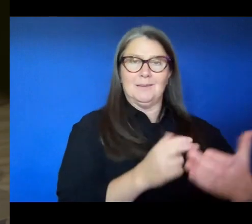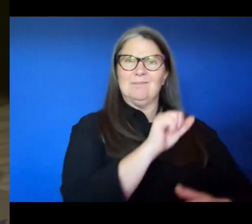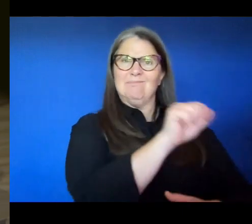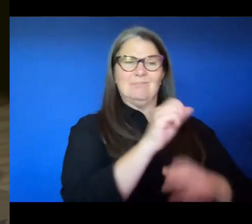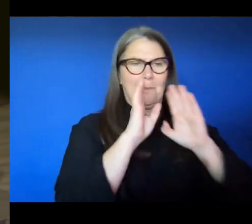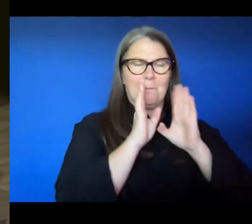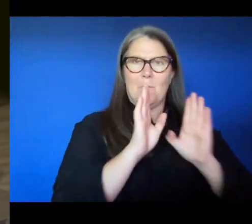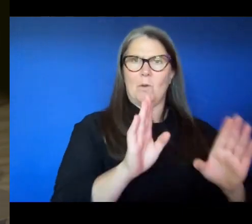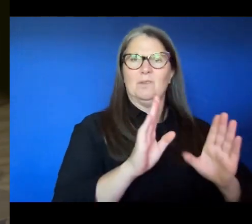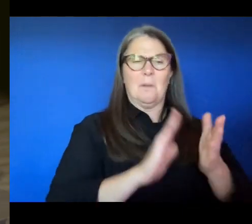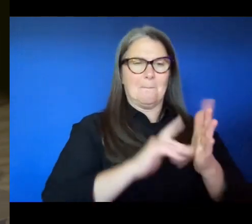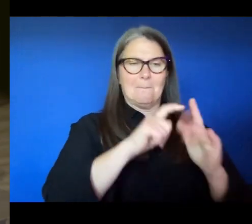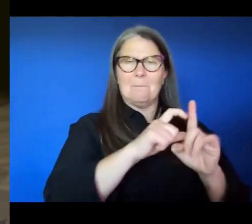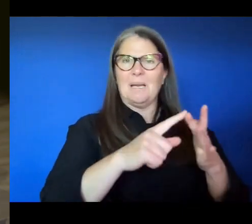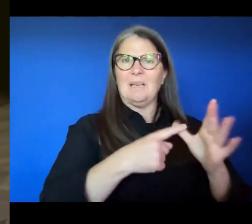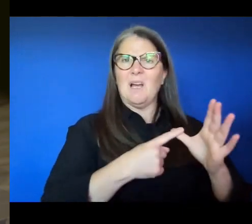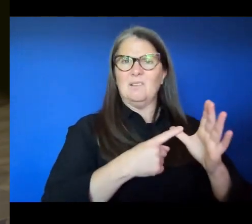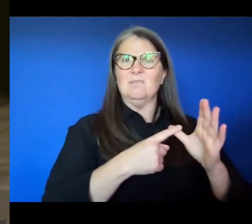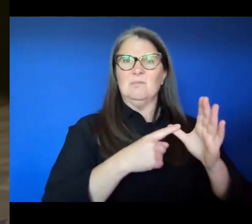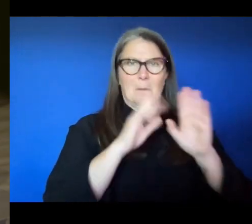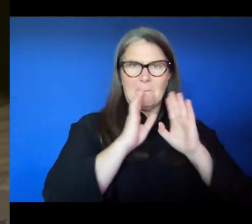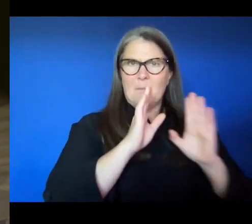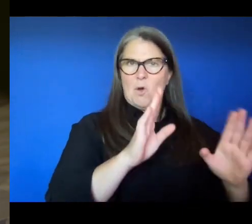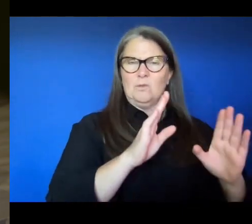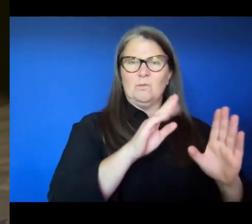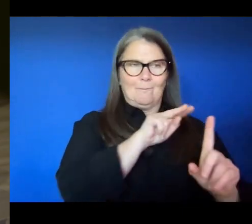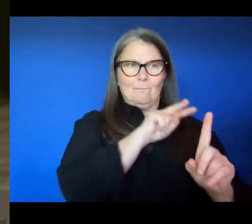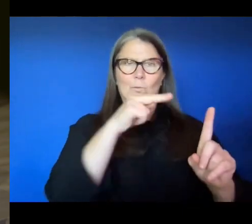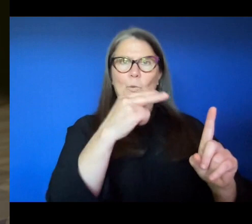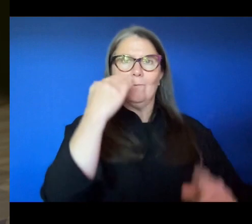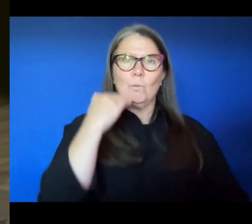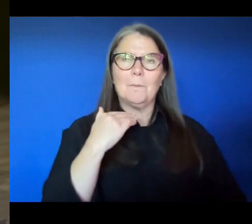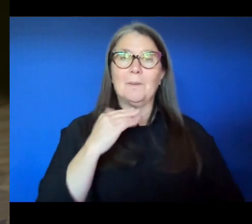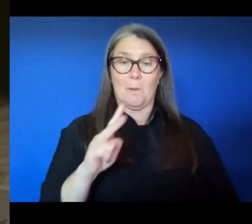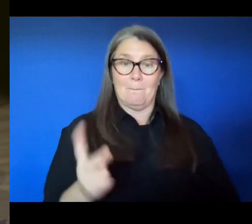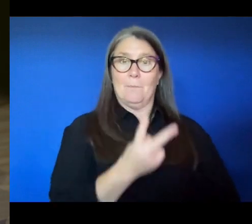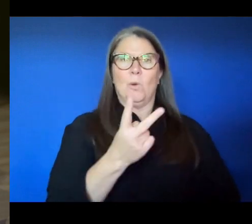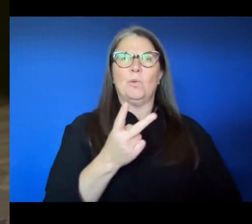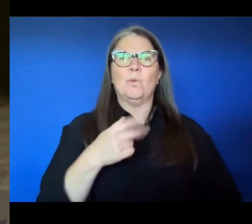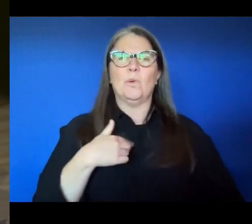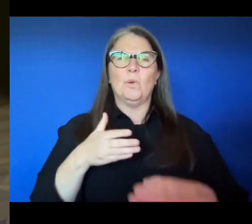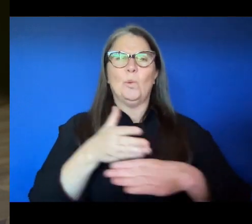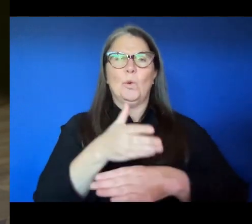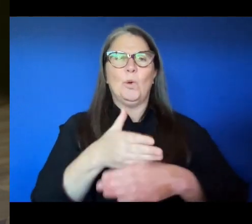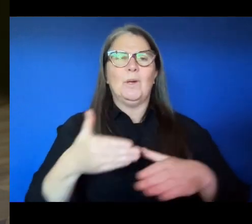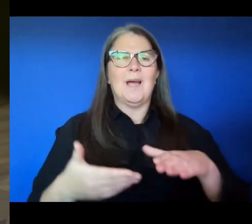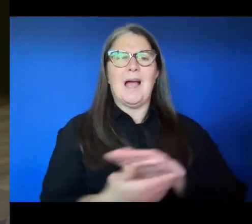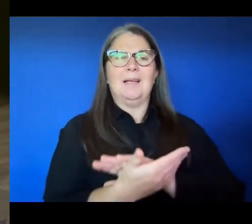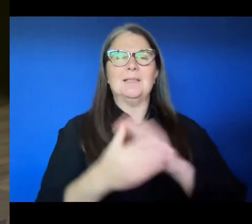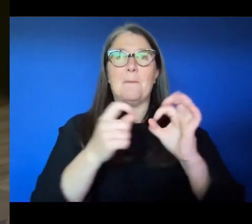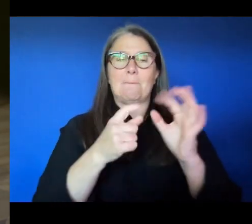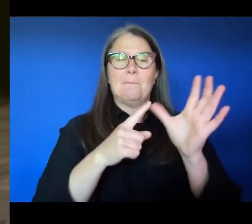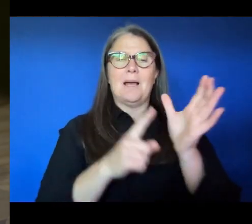by the National Gallery with the assistance of the Balnaves Foundation, and we'd all like to acknowledge the vision and the generosity of Neil